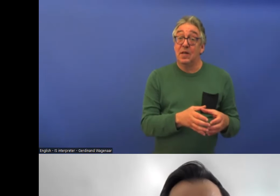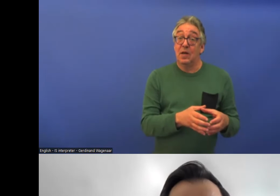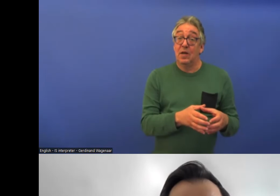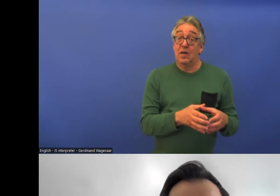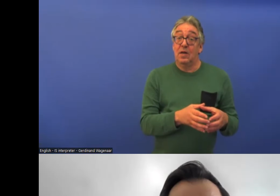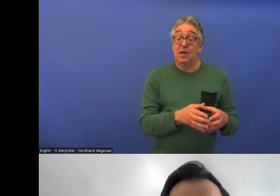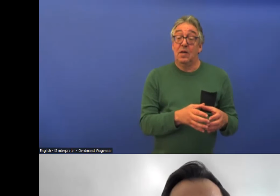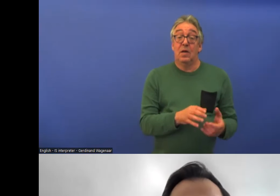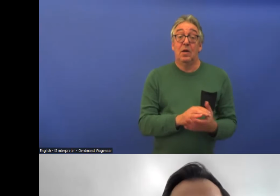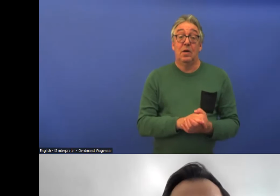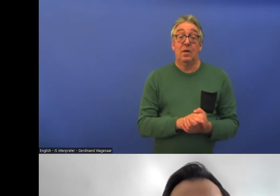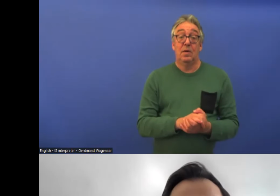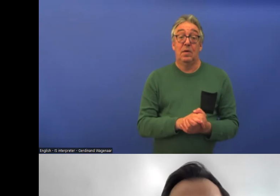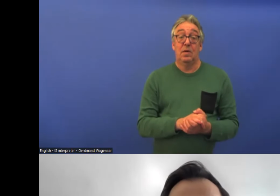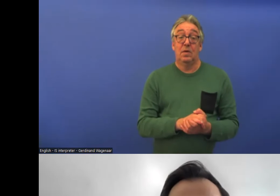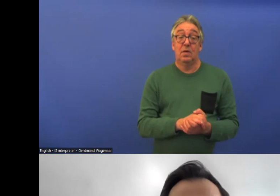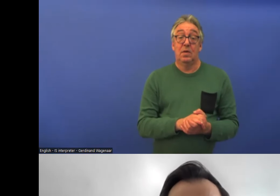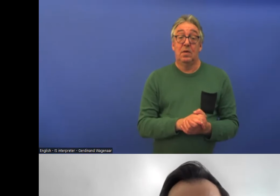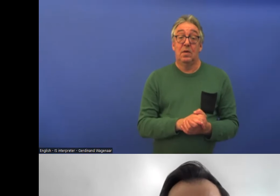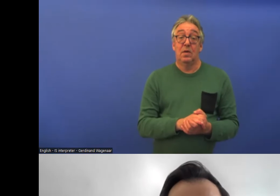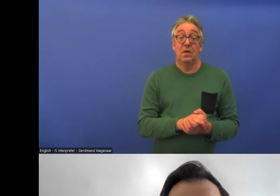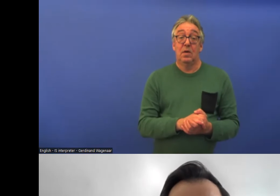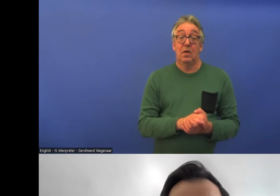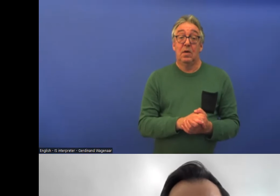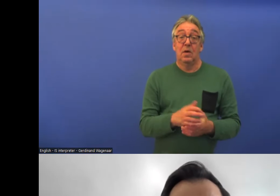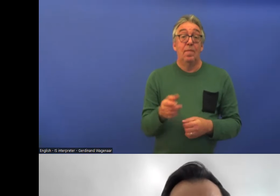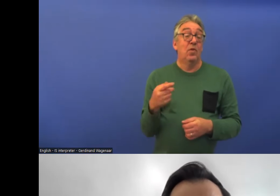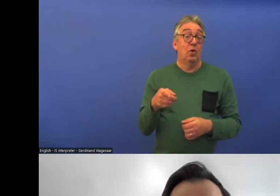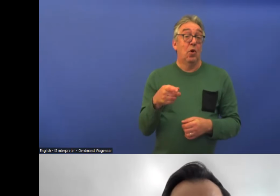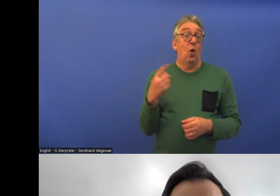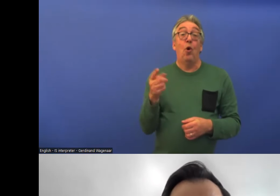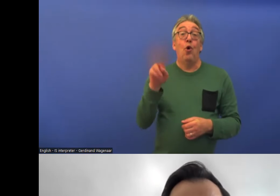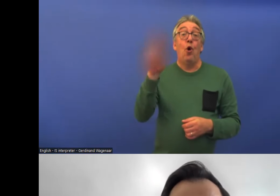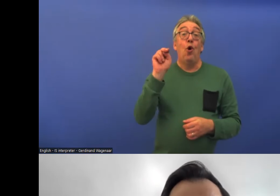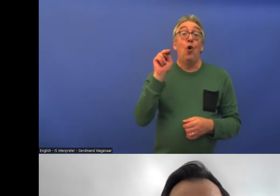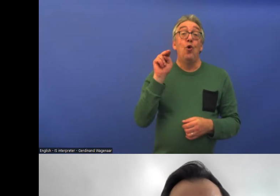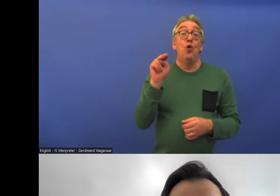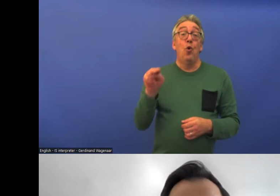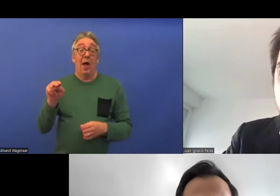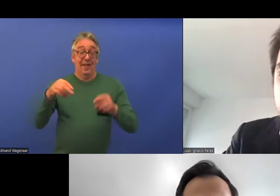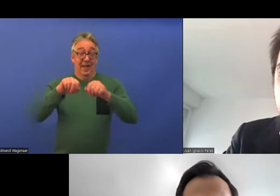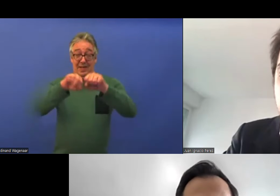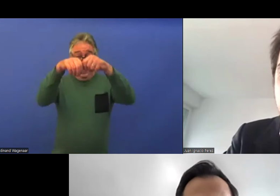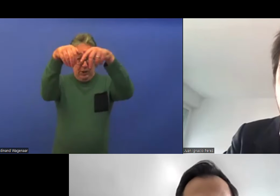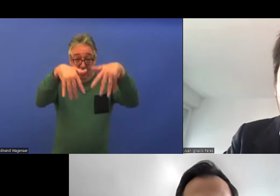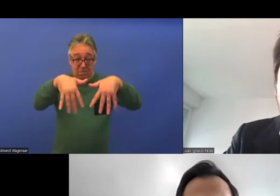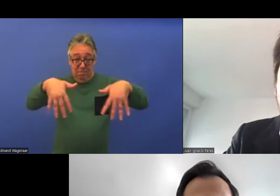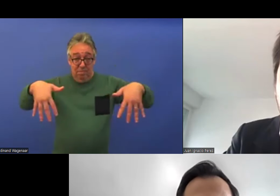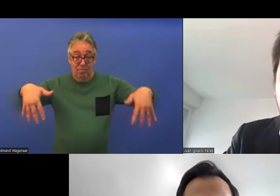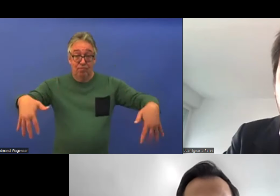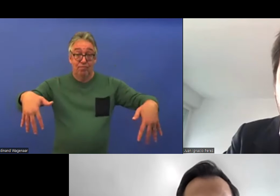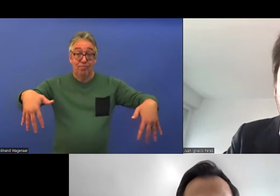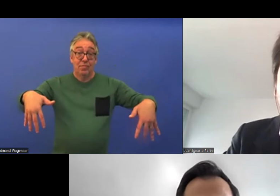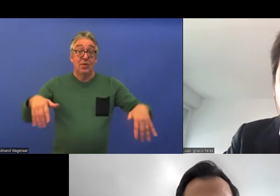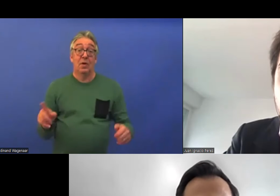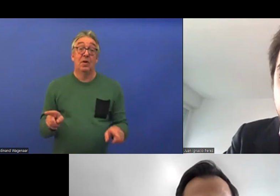be always present in the context of the work of the UN machinery, including, of course, the UN